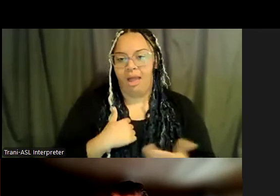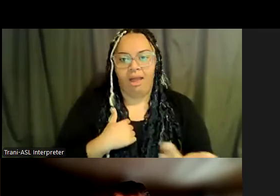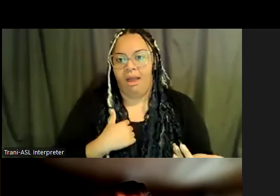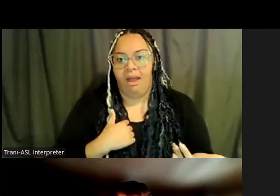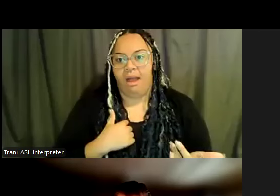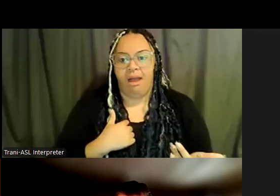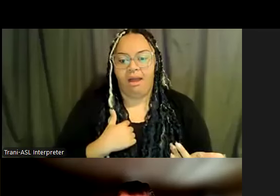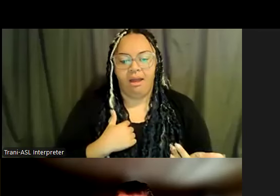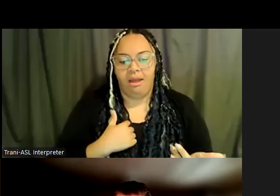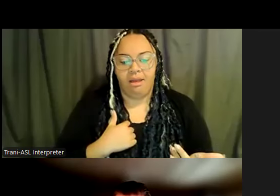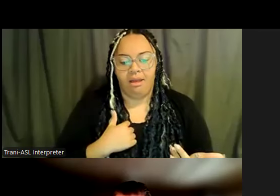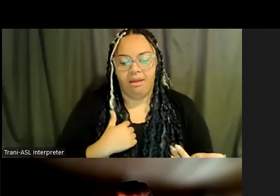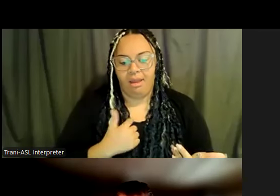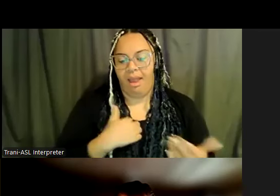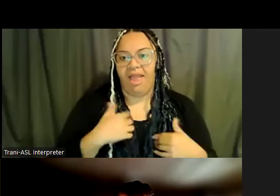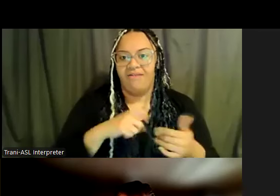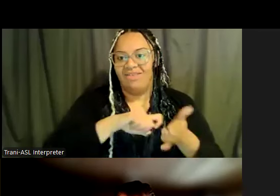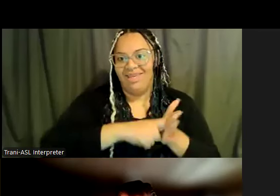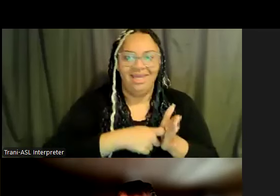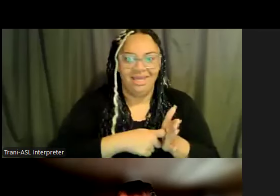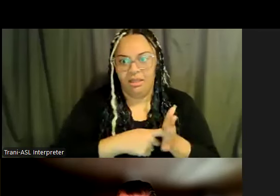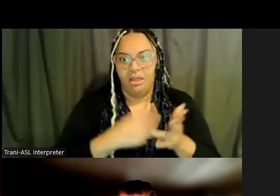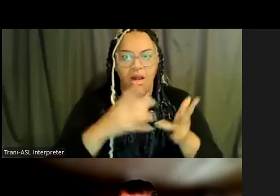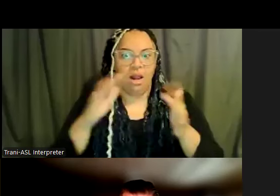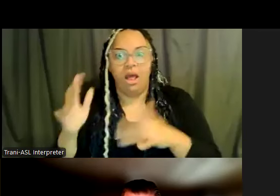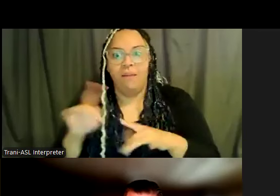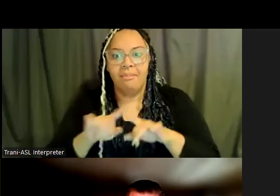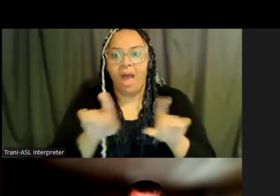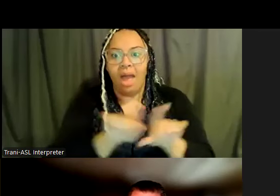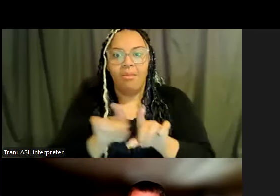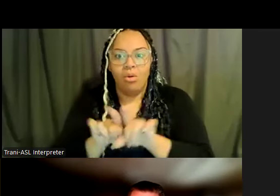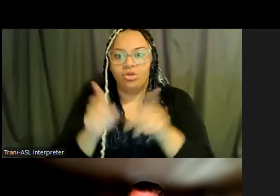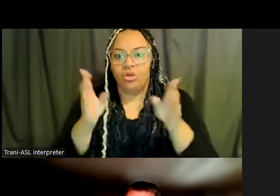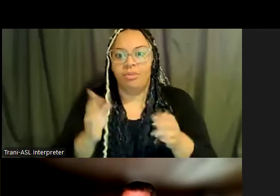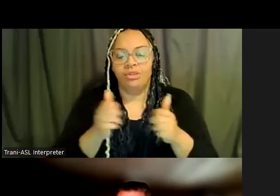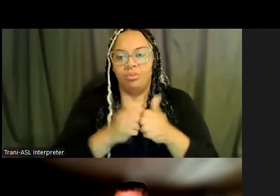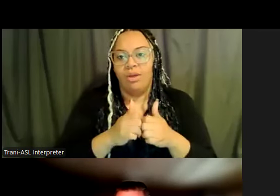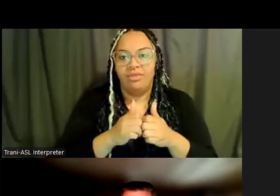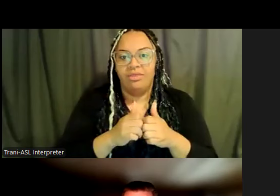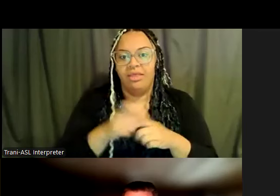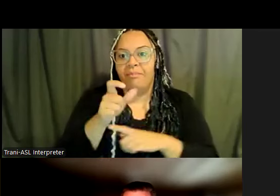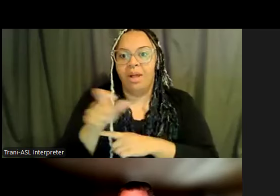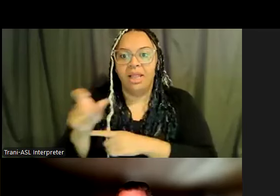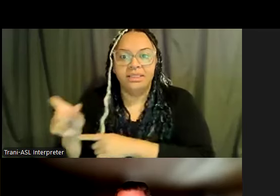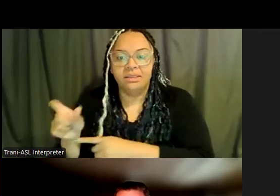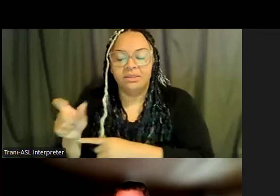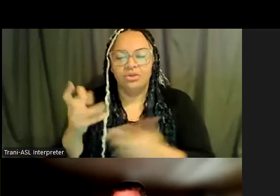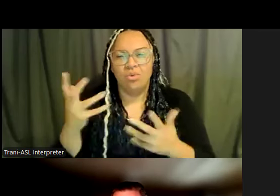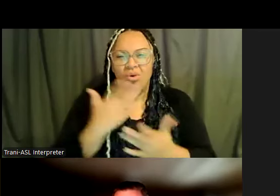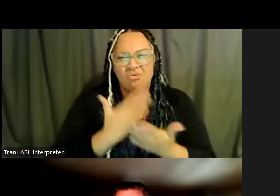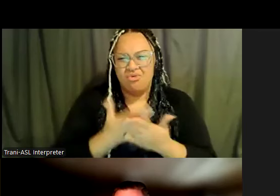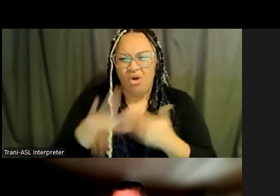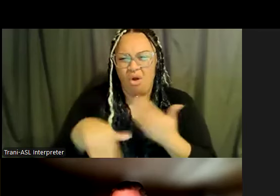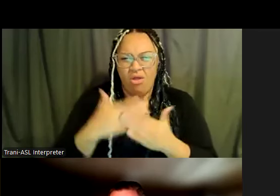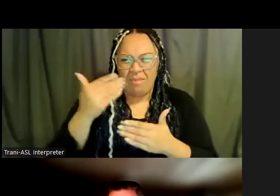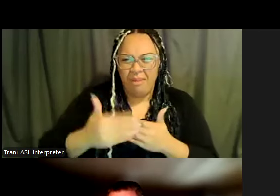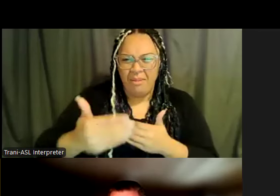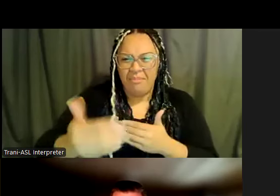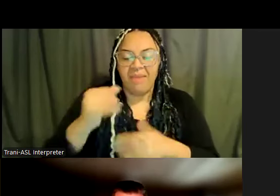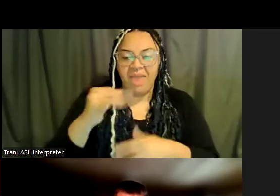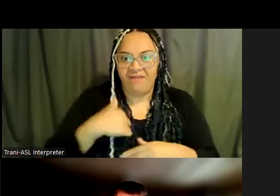the gun safe, and I'm the one with the key to the gun lock, but I'm also the person with the ammunition? What good are all those steps if I have access to all those